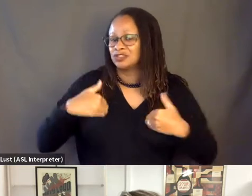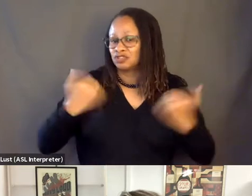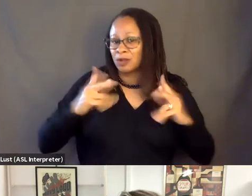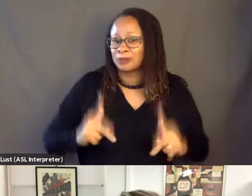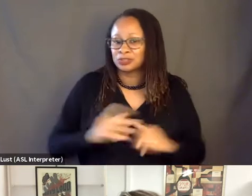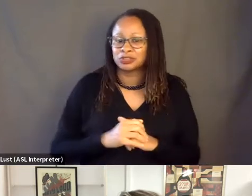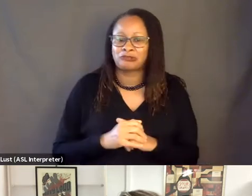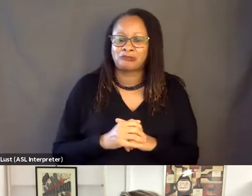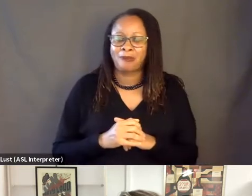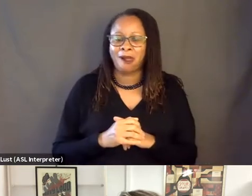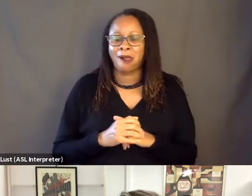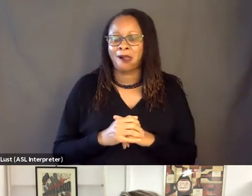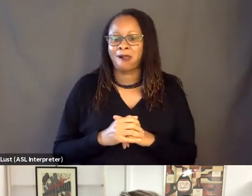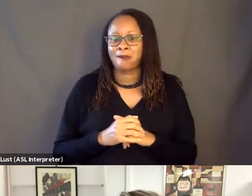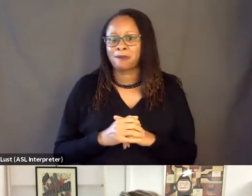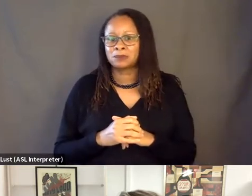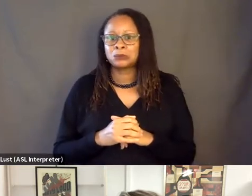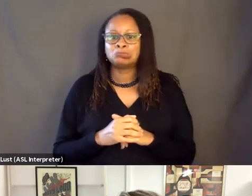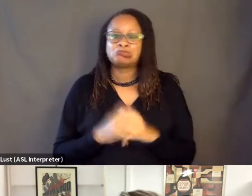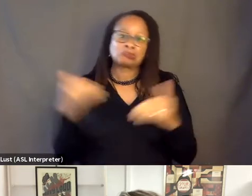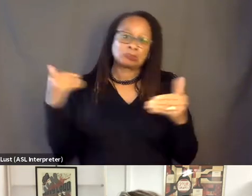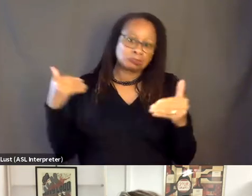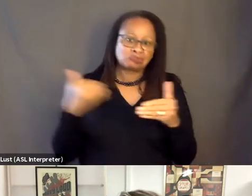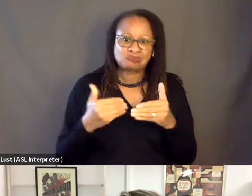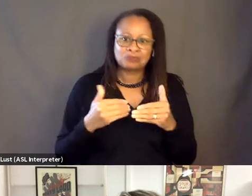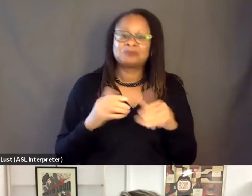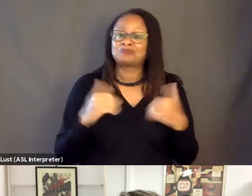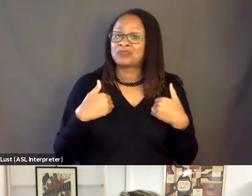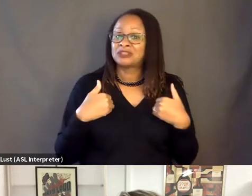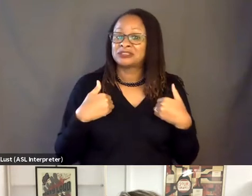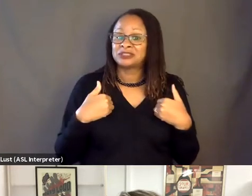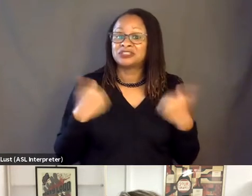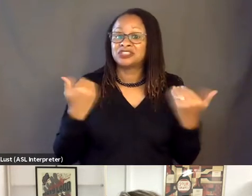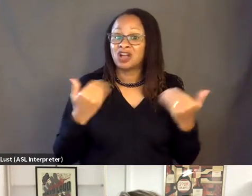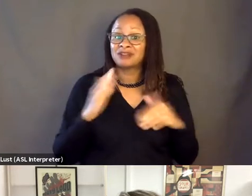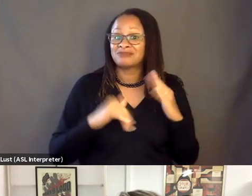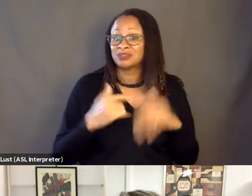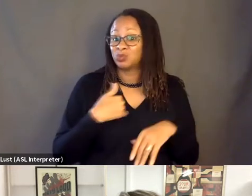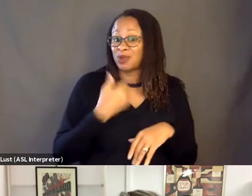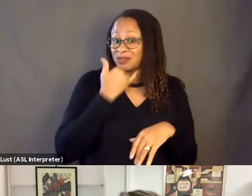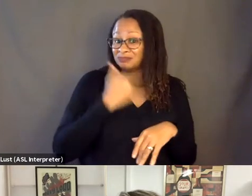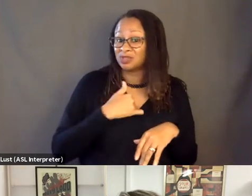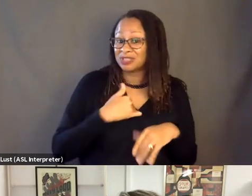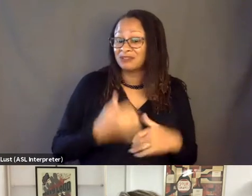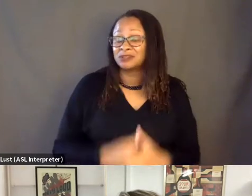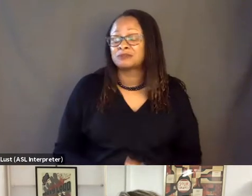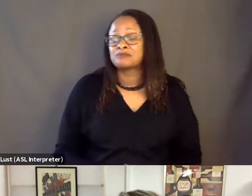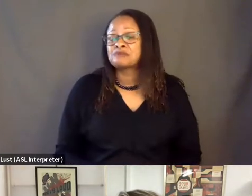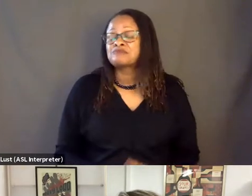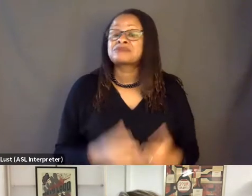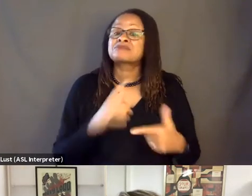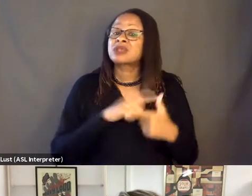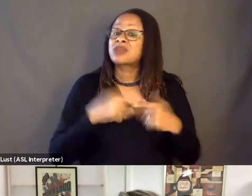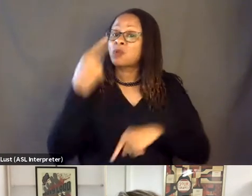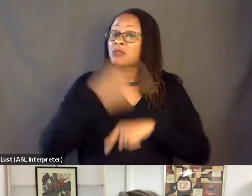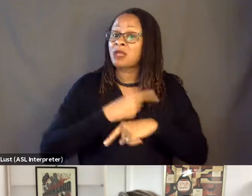closer in years to our son than, say, to ourselves. And then one day